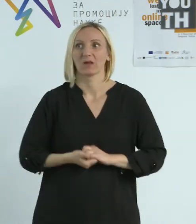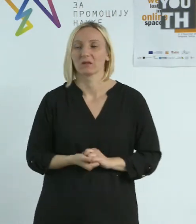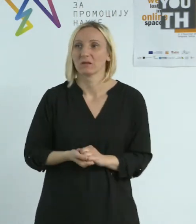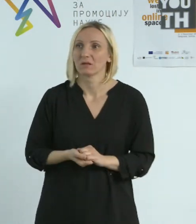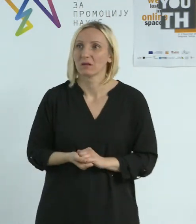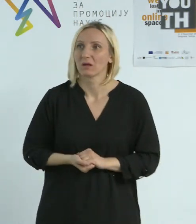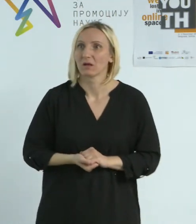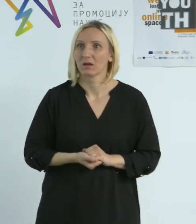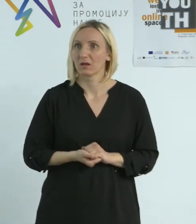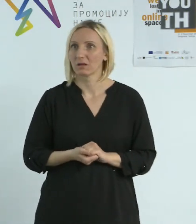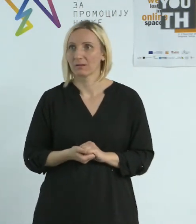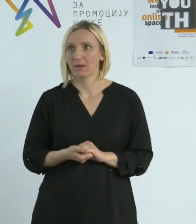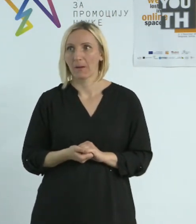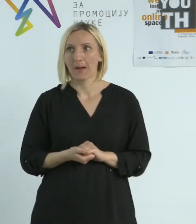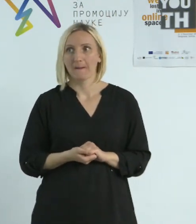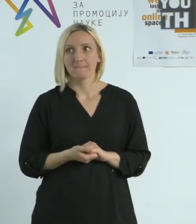Chris thought,